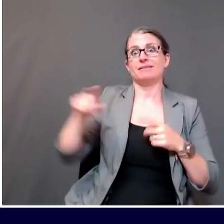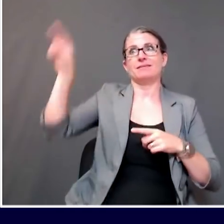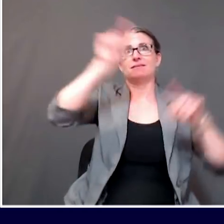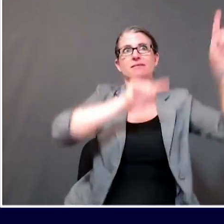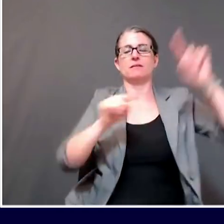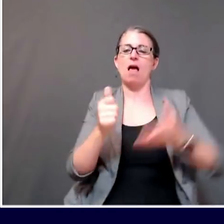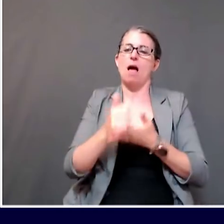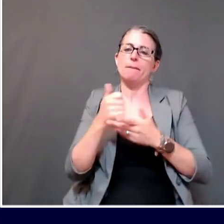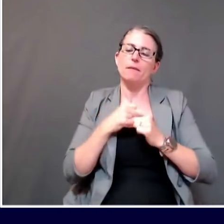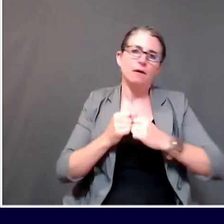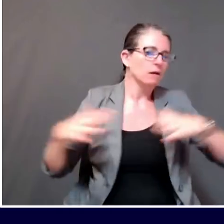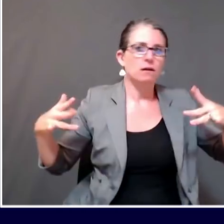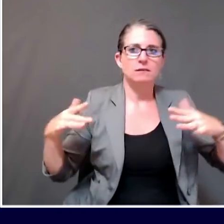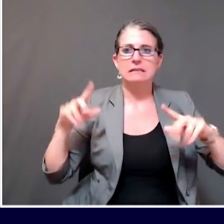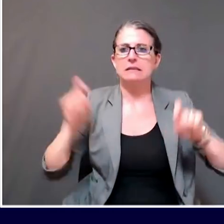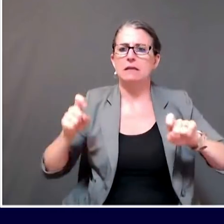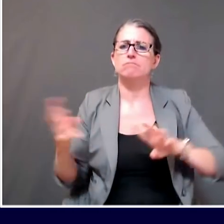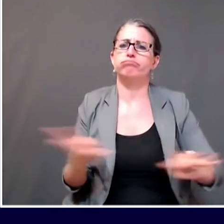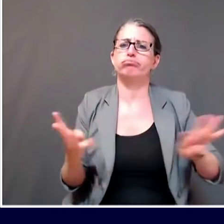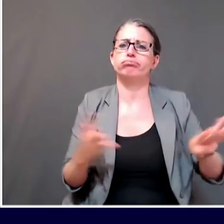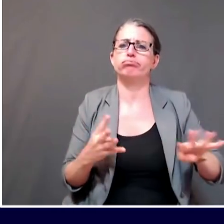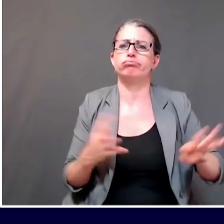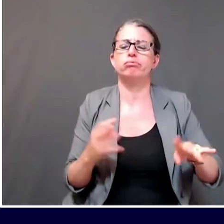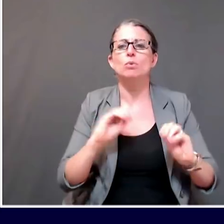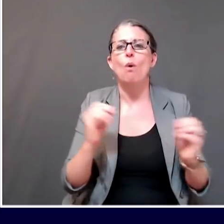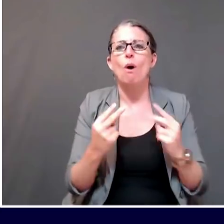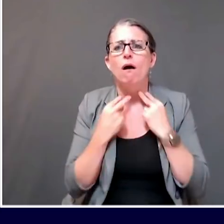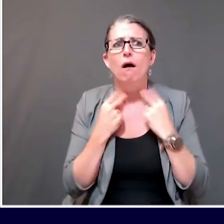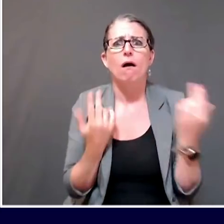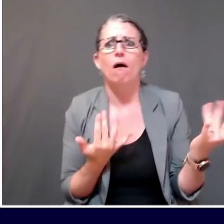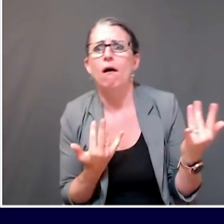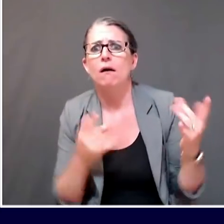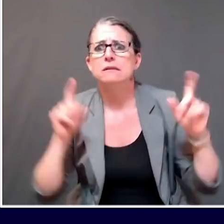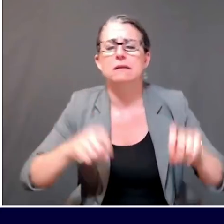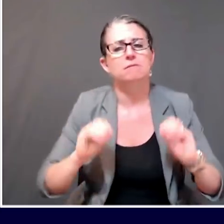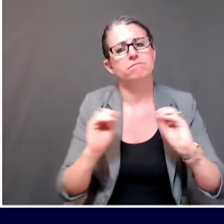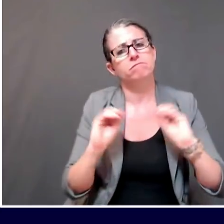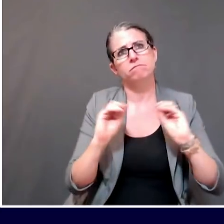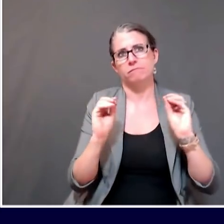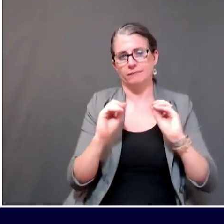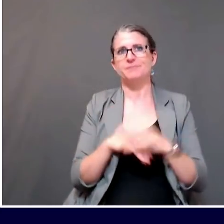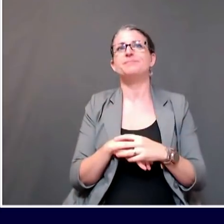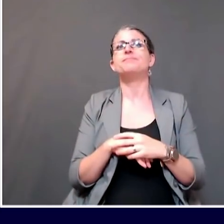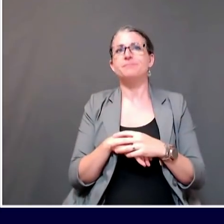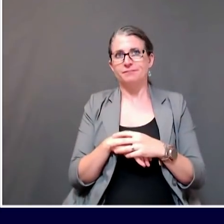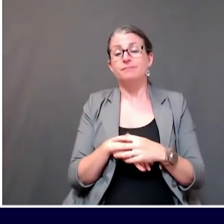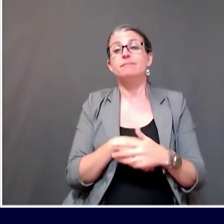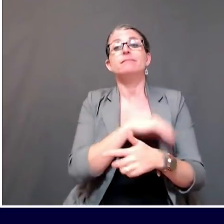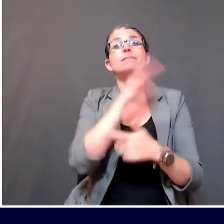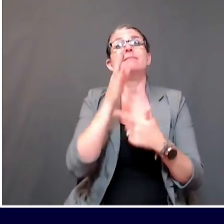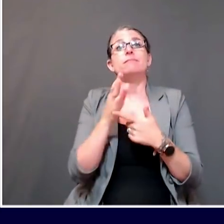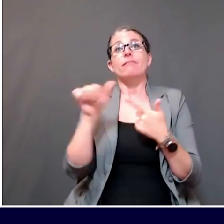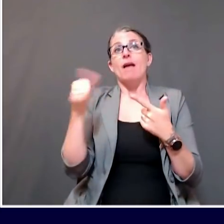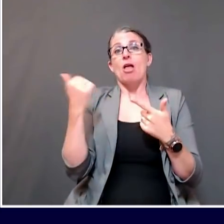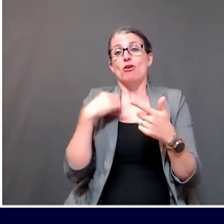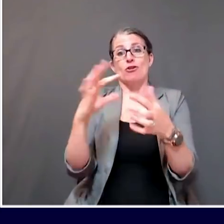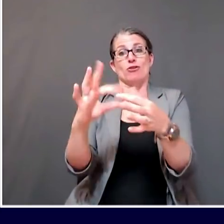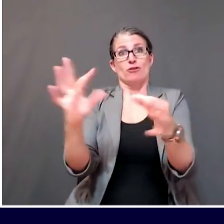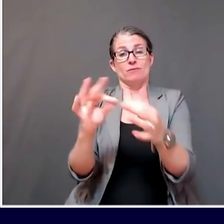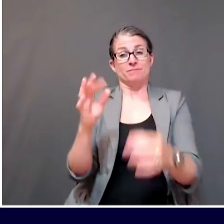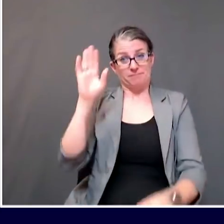DHHS is also announcing today action on bolstering capacity at labs operated by Maine's rural